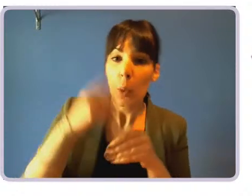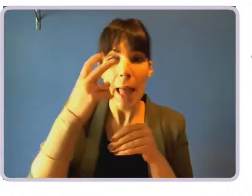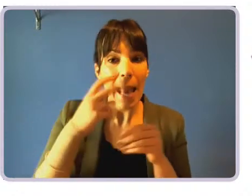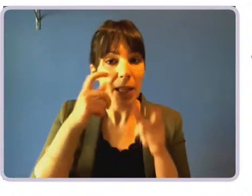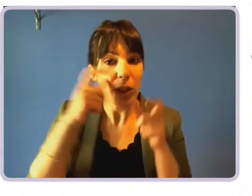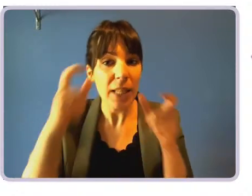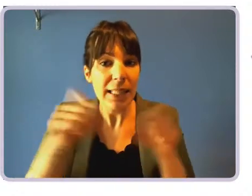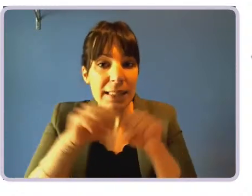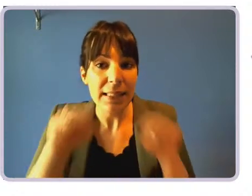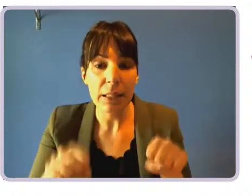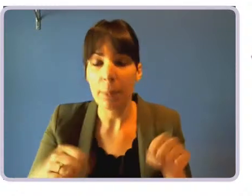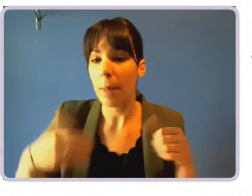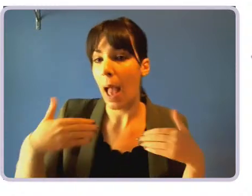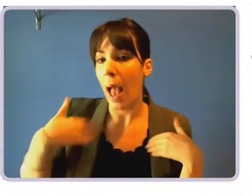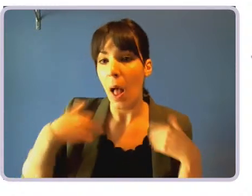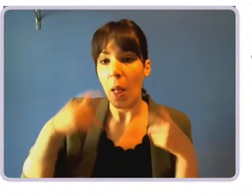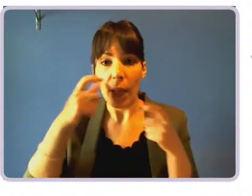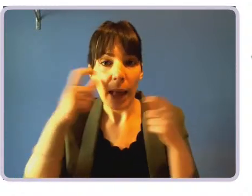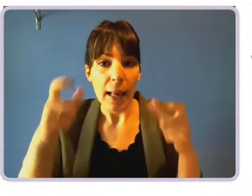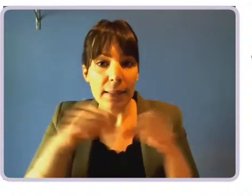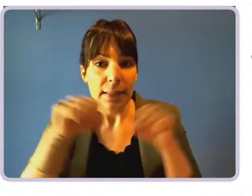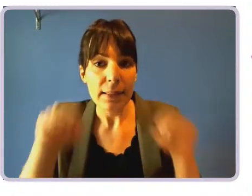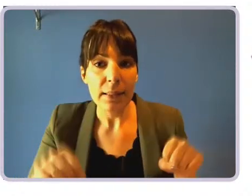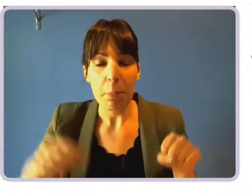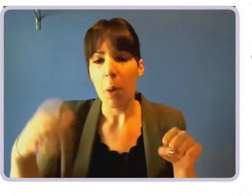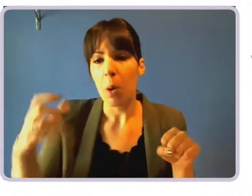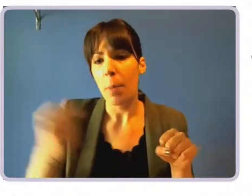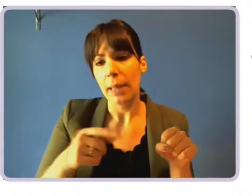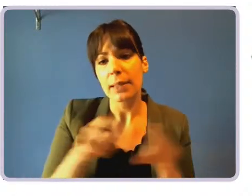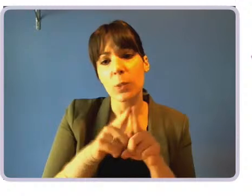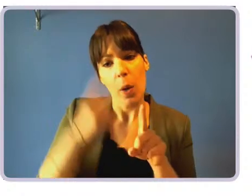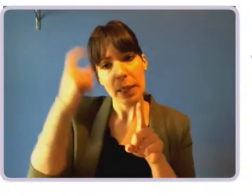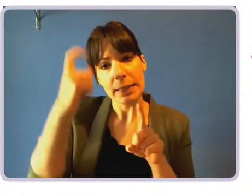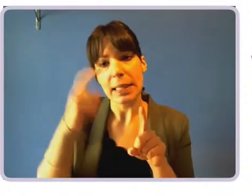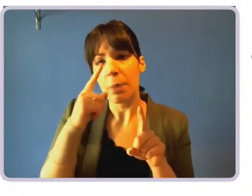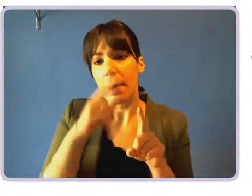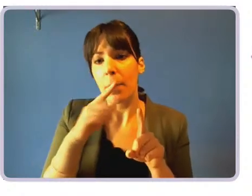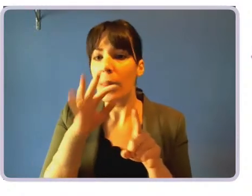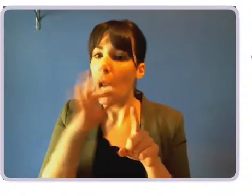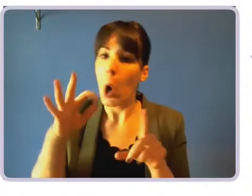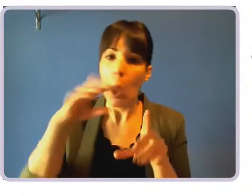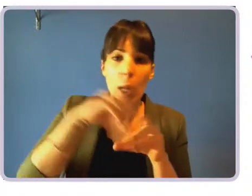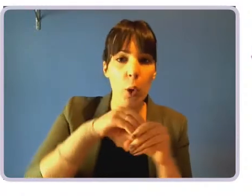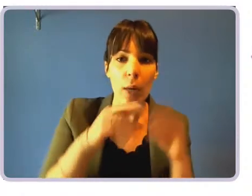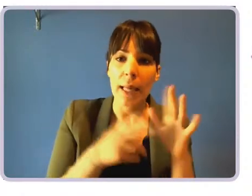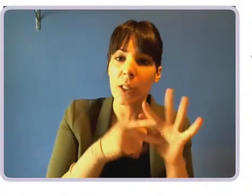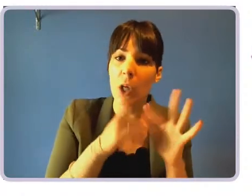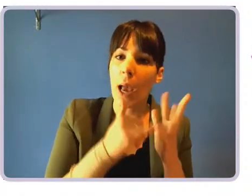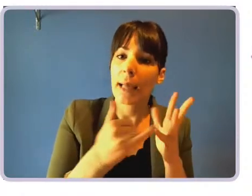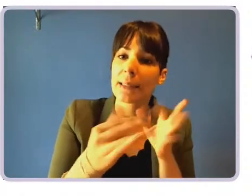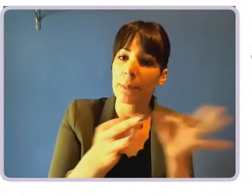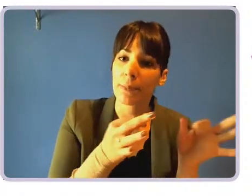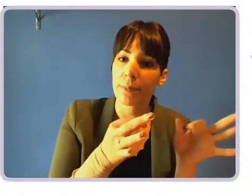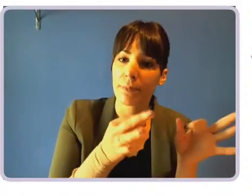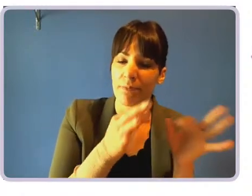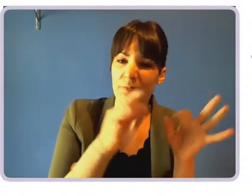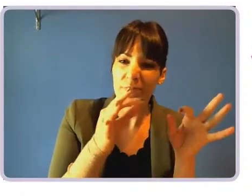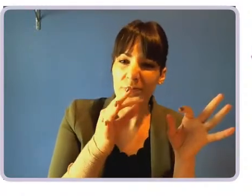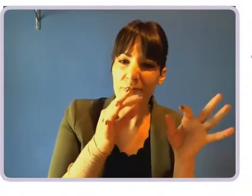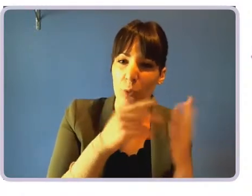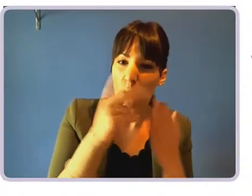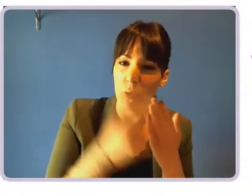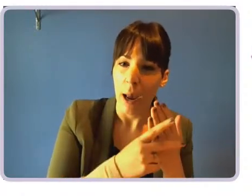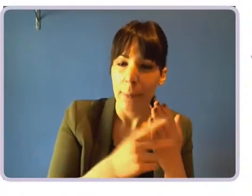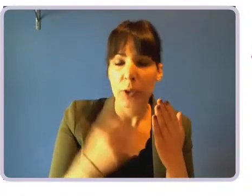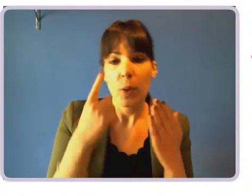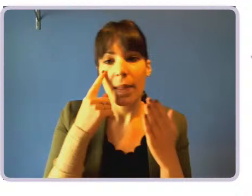any of those programs. And so our approach to disaster planning in a multi-pronged way throughout communities is